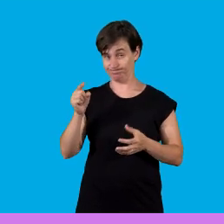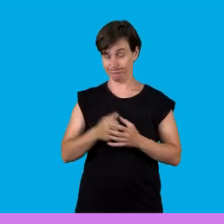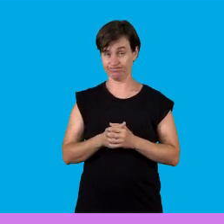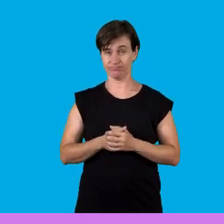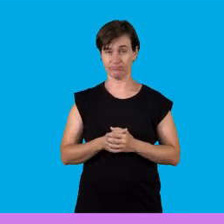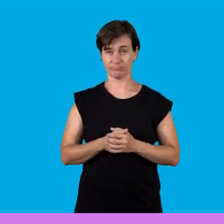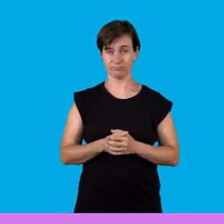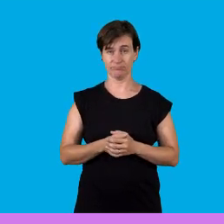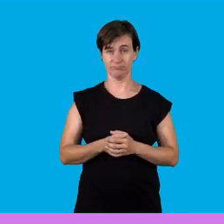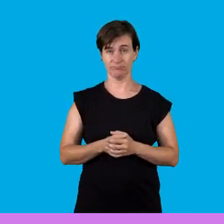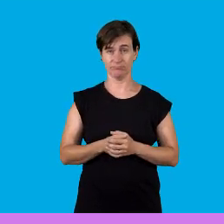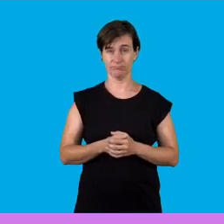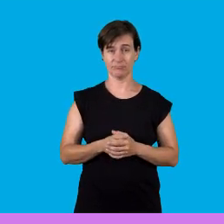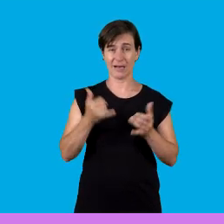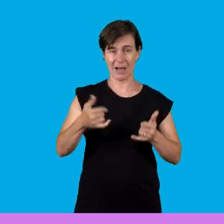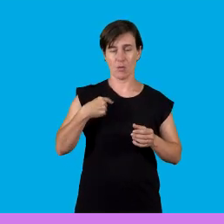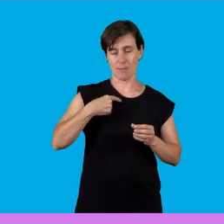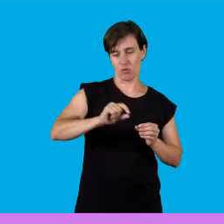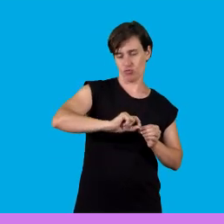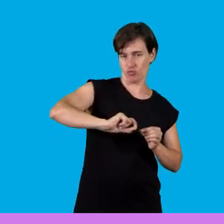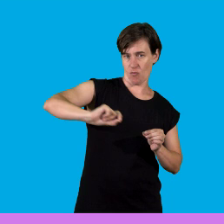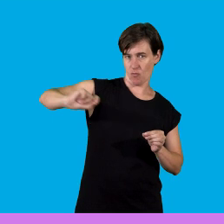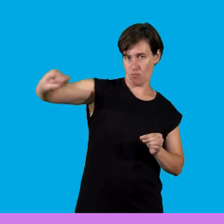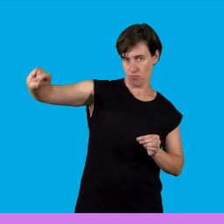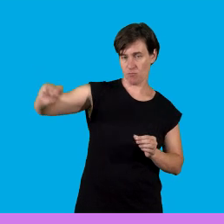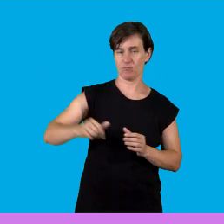And now I'm going to combine my points,